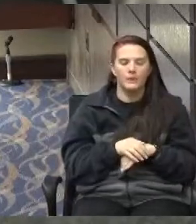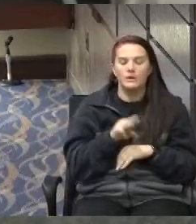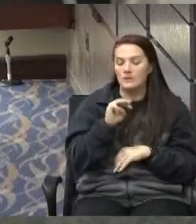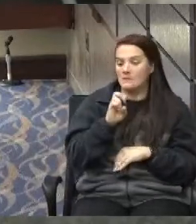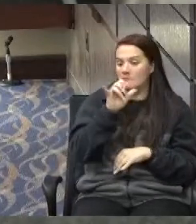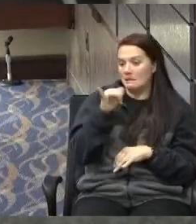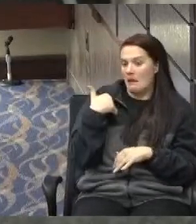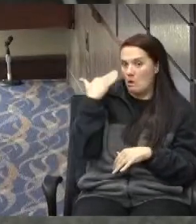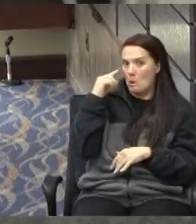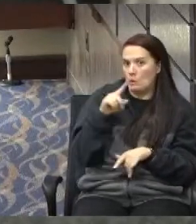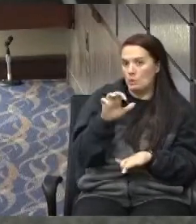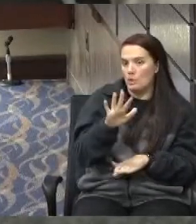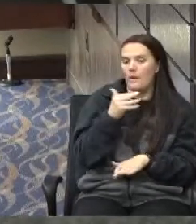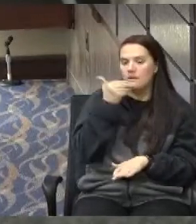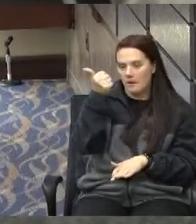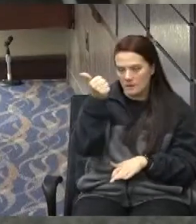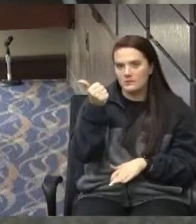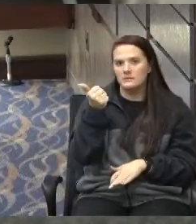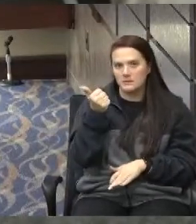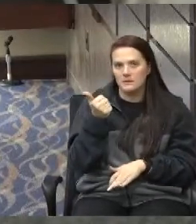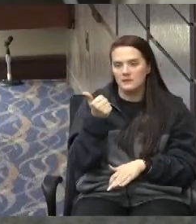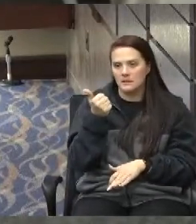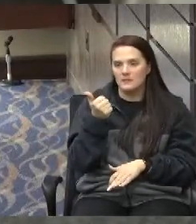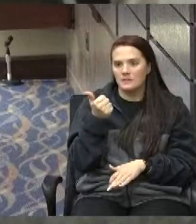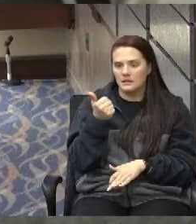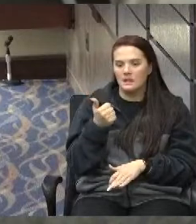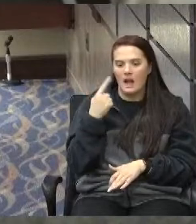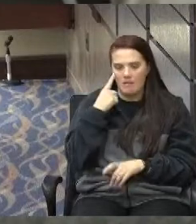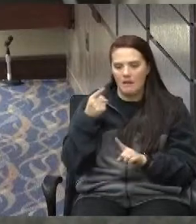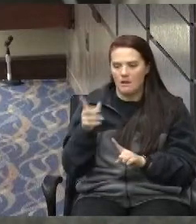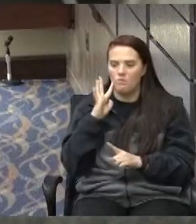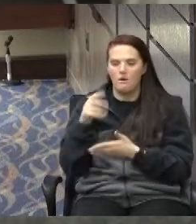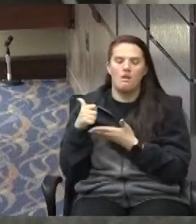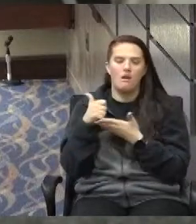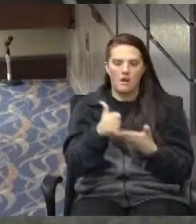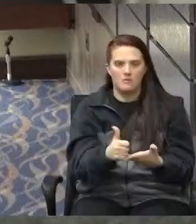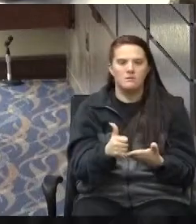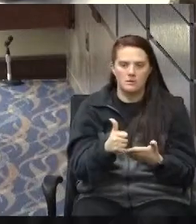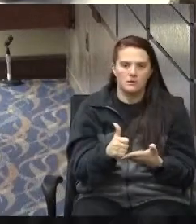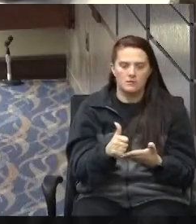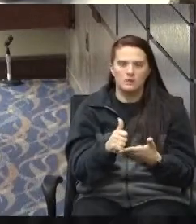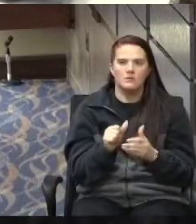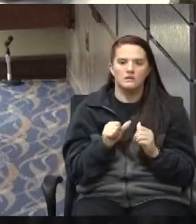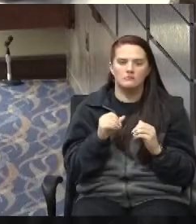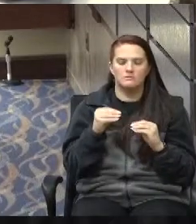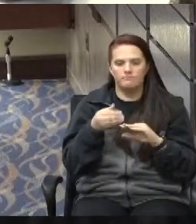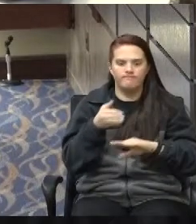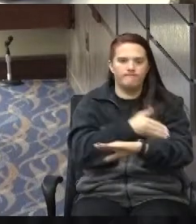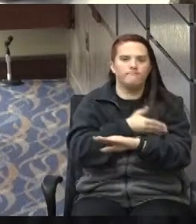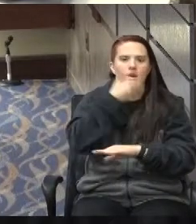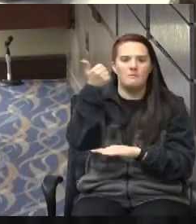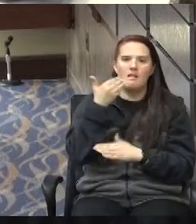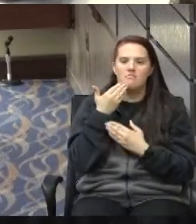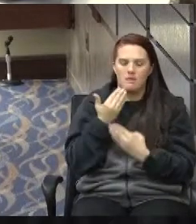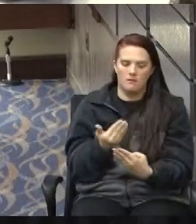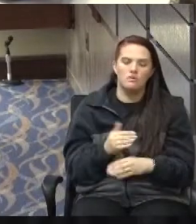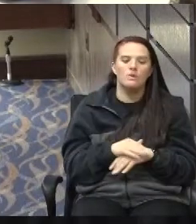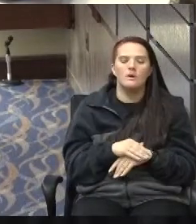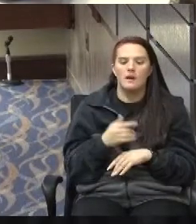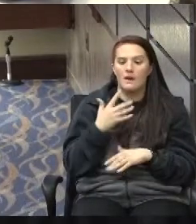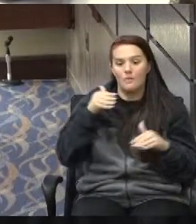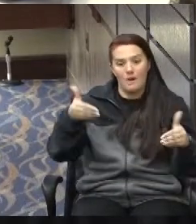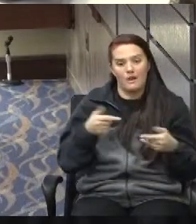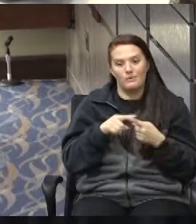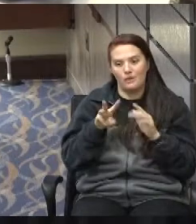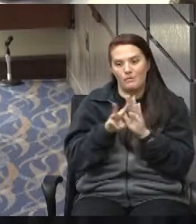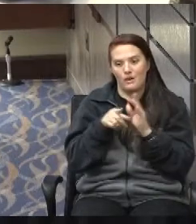know you do your best, but Mr. Ibarra is going to help you do even better. So thank you, Mr. Ibarra, and welcome to